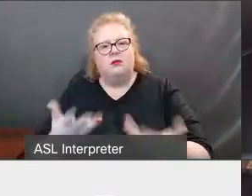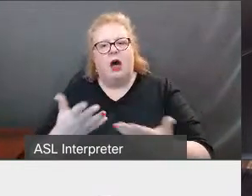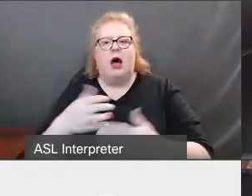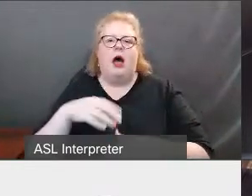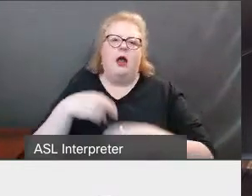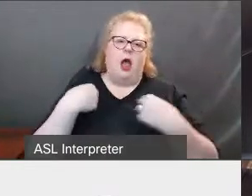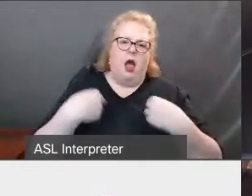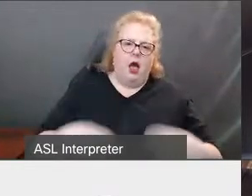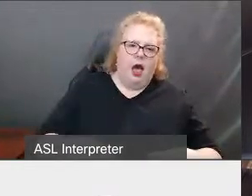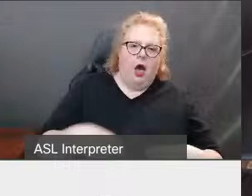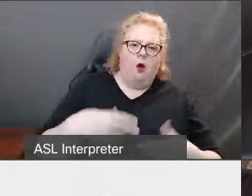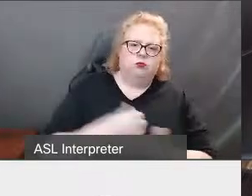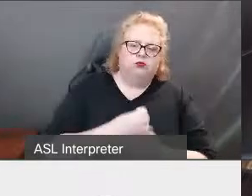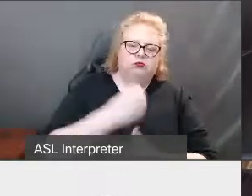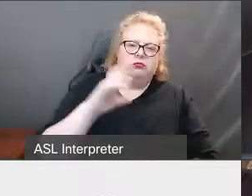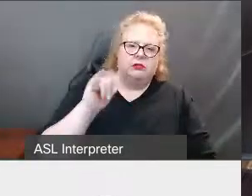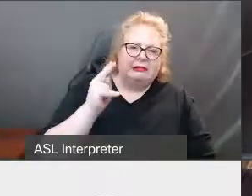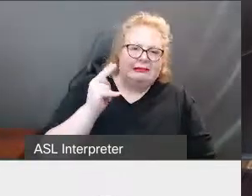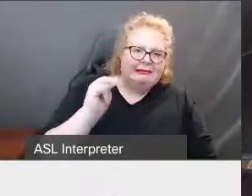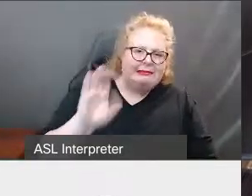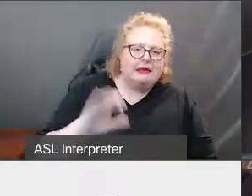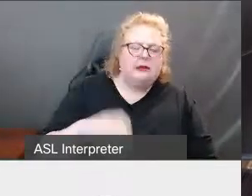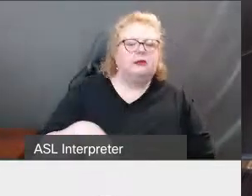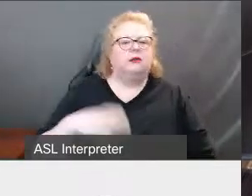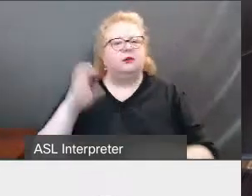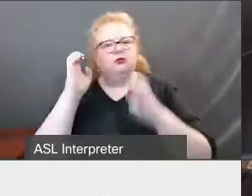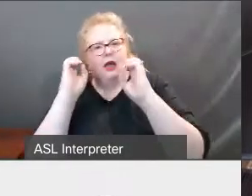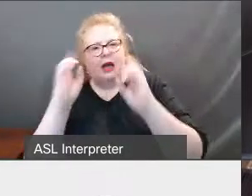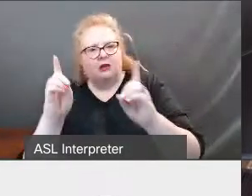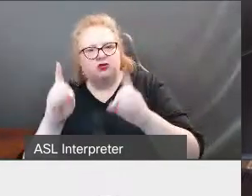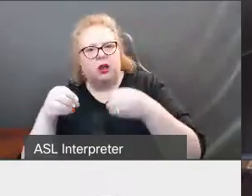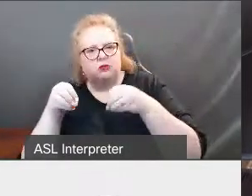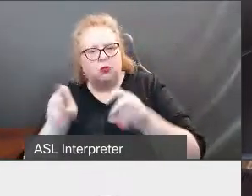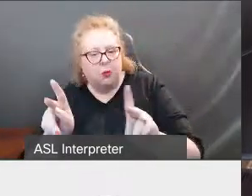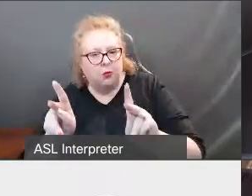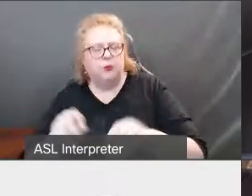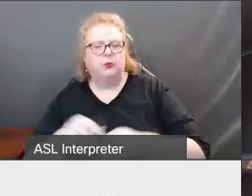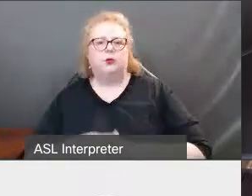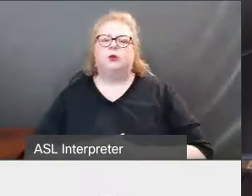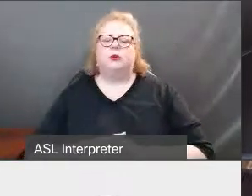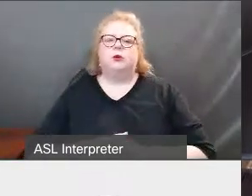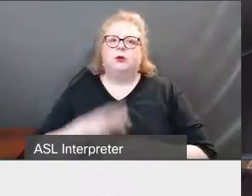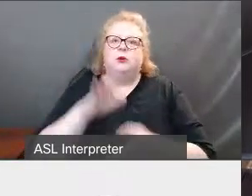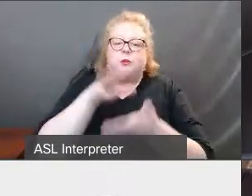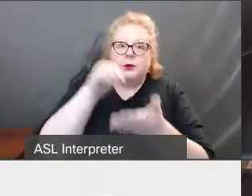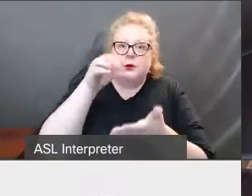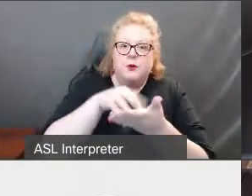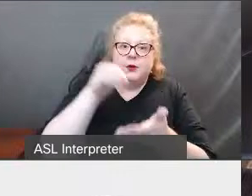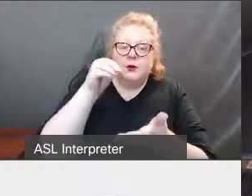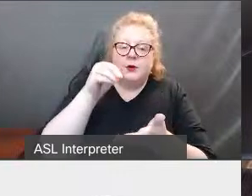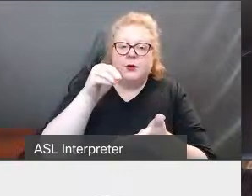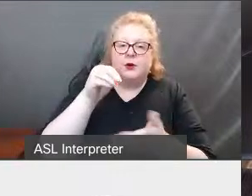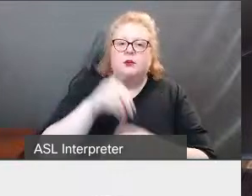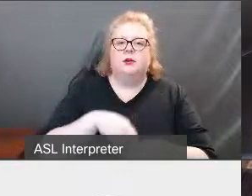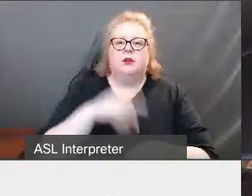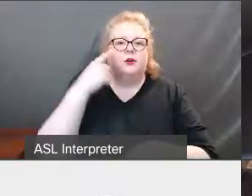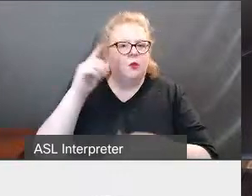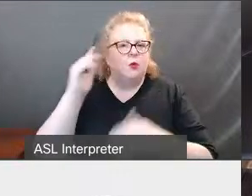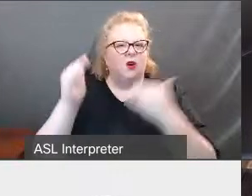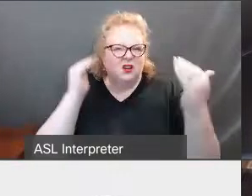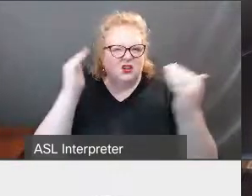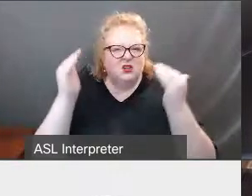educational opportunities, as far as learning for adults and